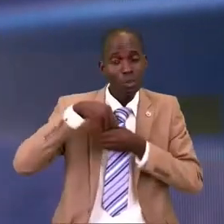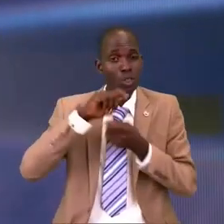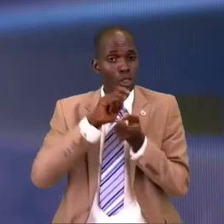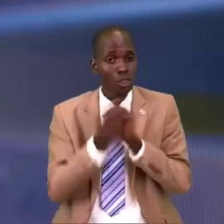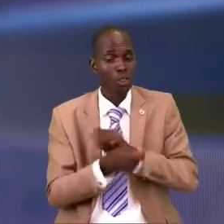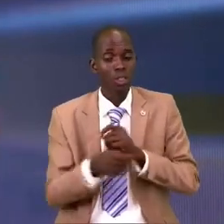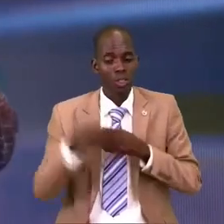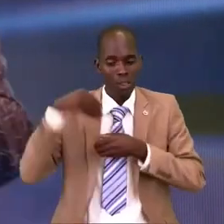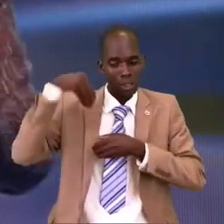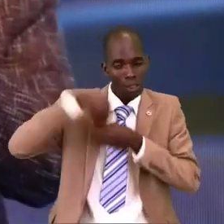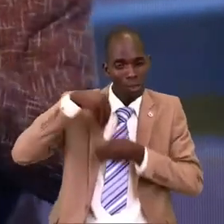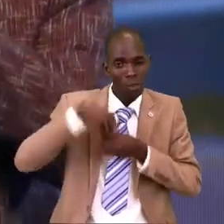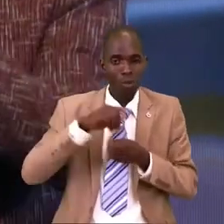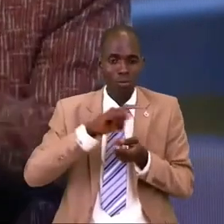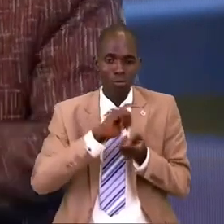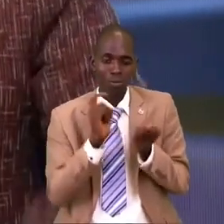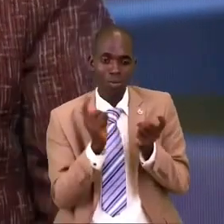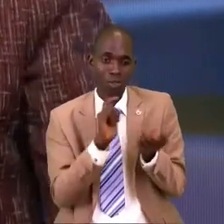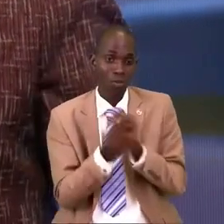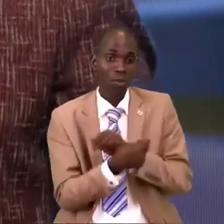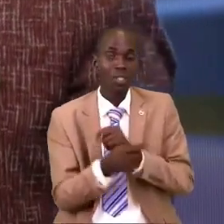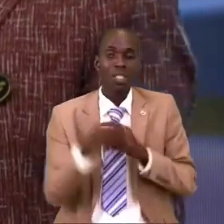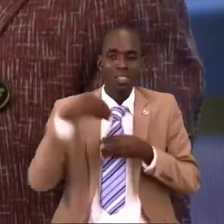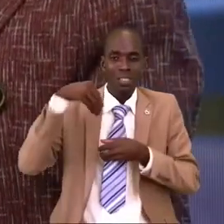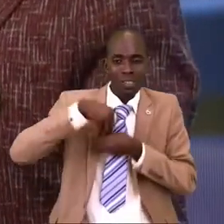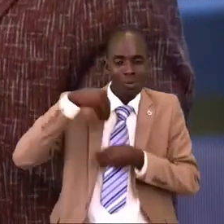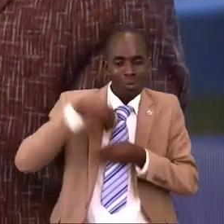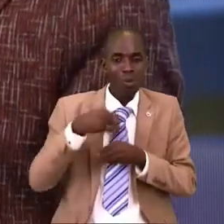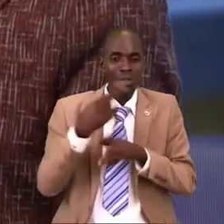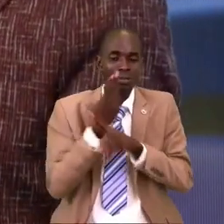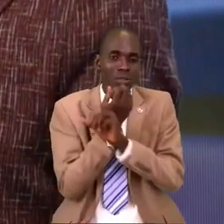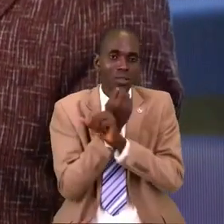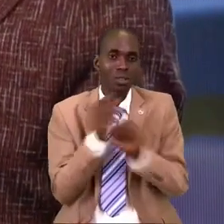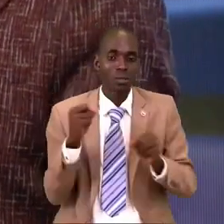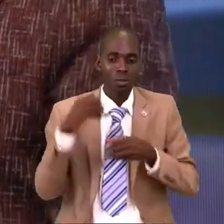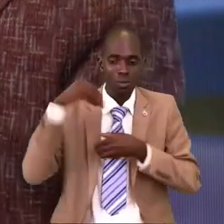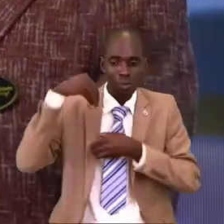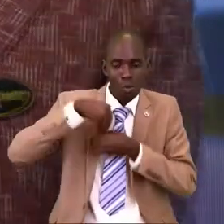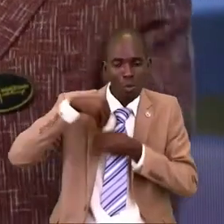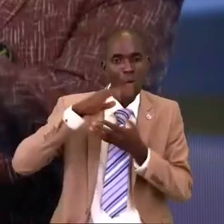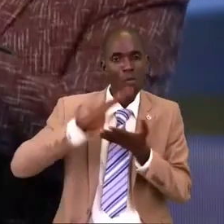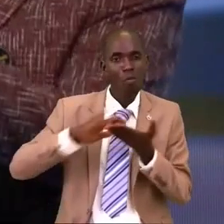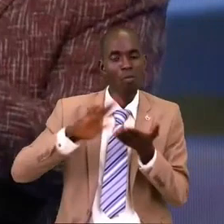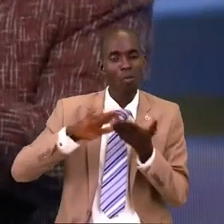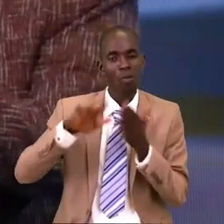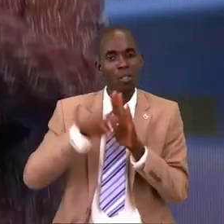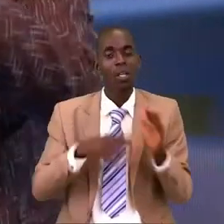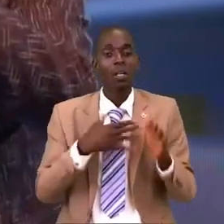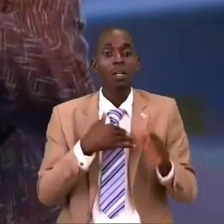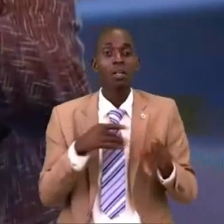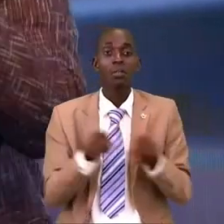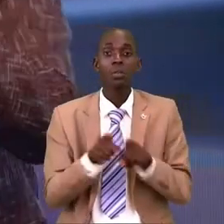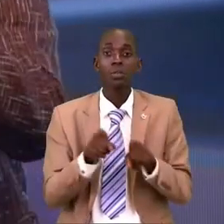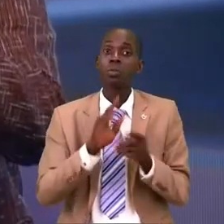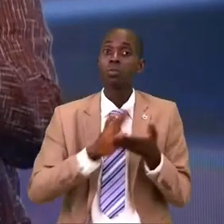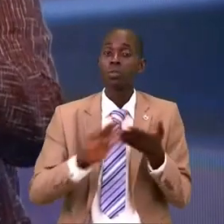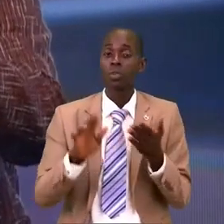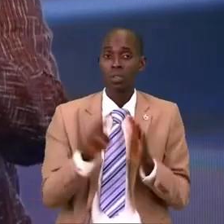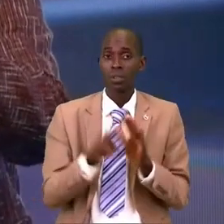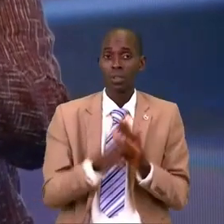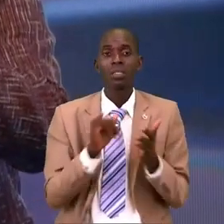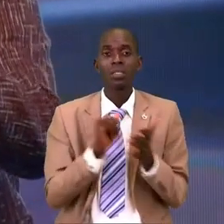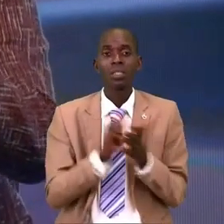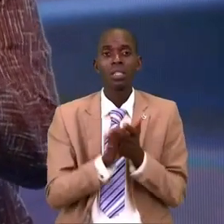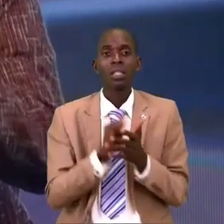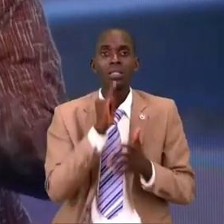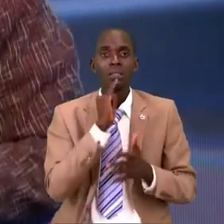as forgiveness. It says, thou, the Almighty God, the Holy One, the Perfect One, thou, God,